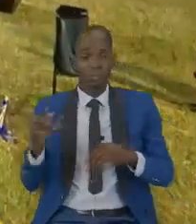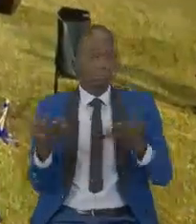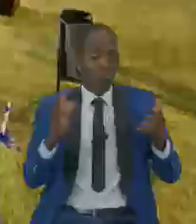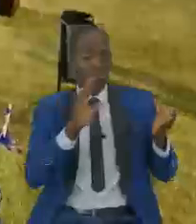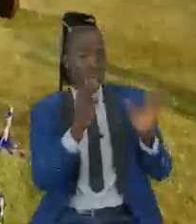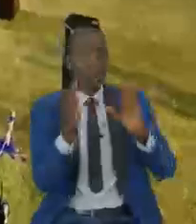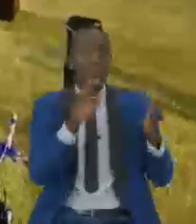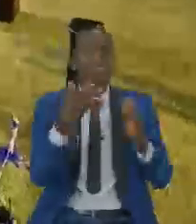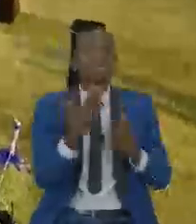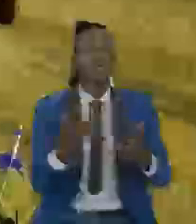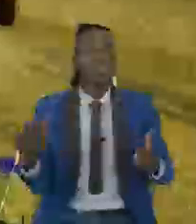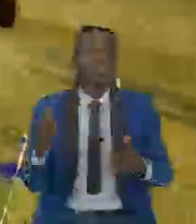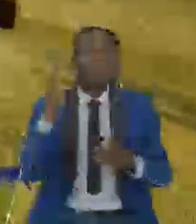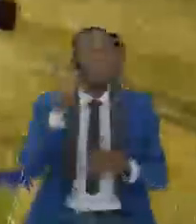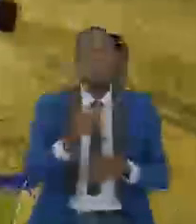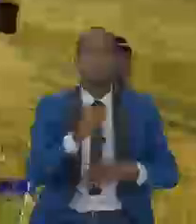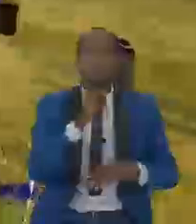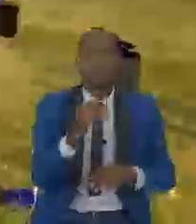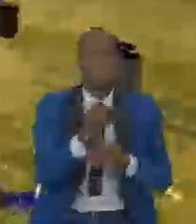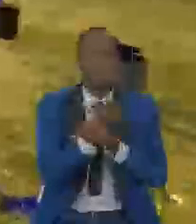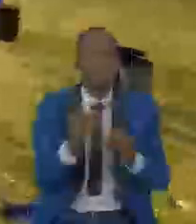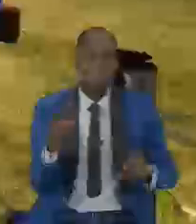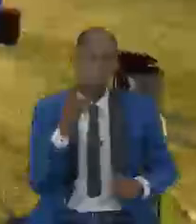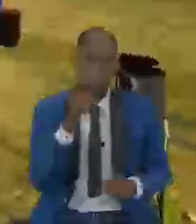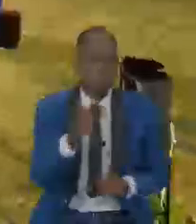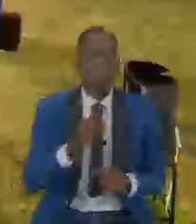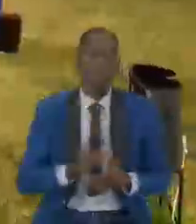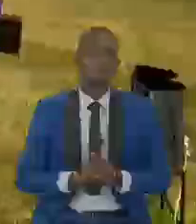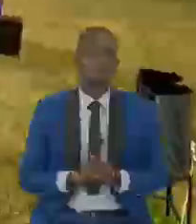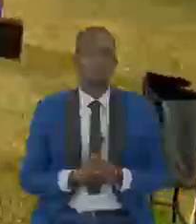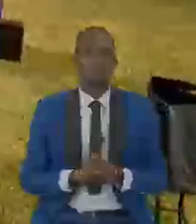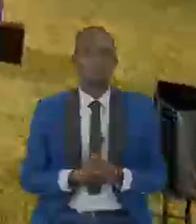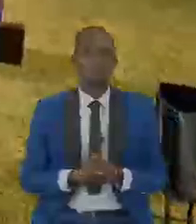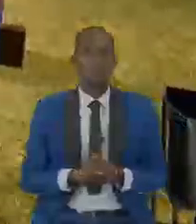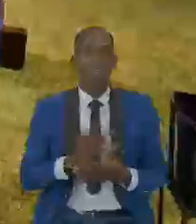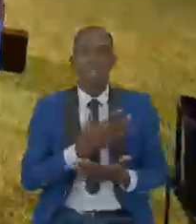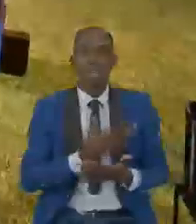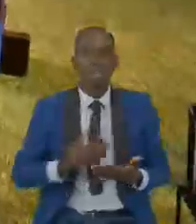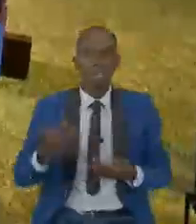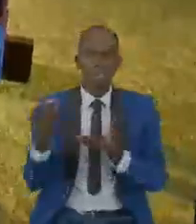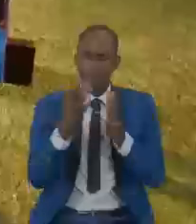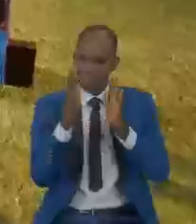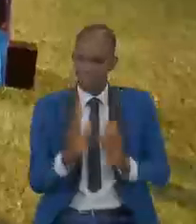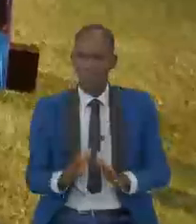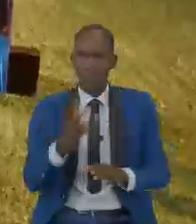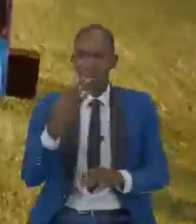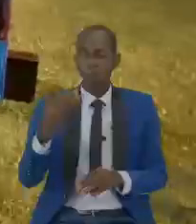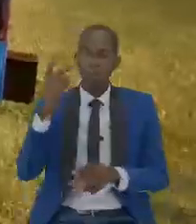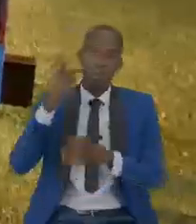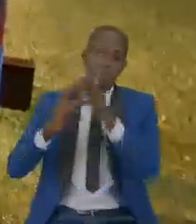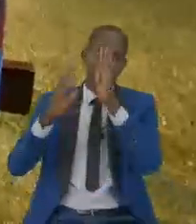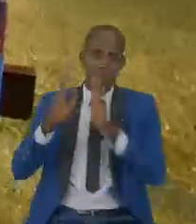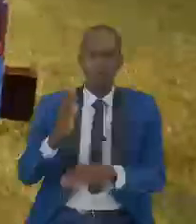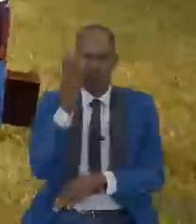than Jordan. All that will not take the leprosy away. And the servants knew that. And the